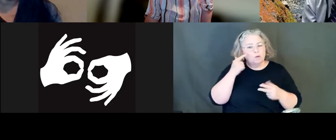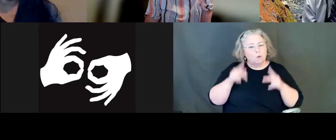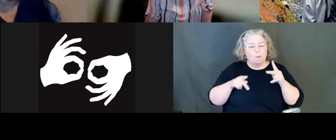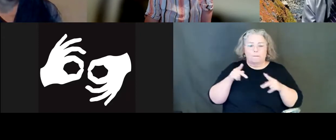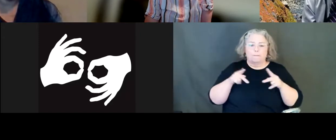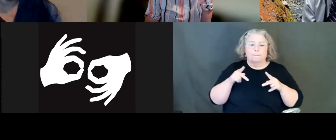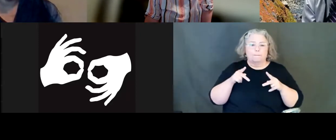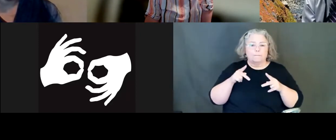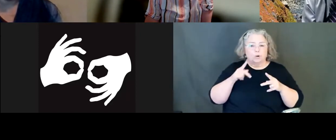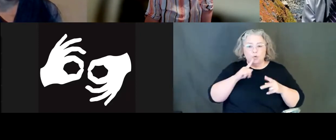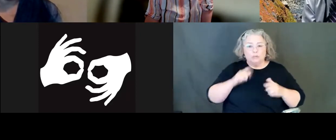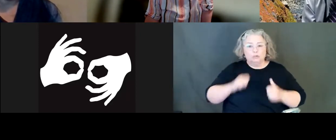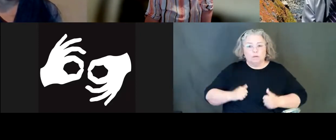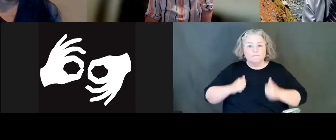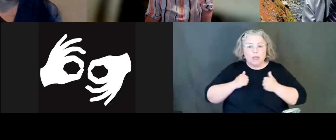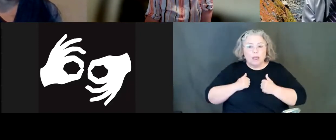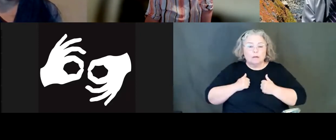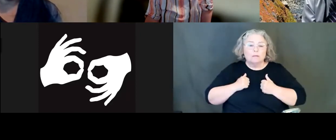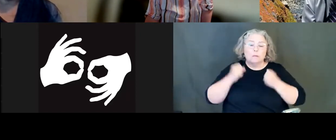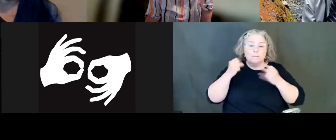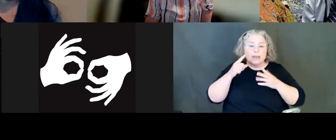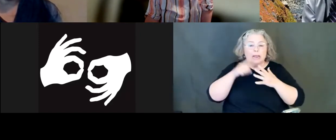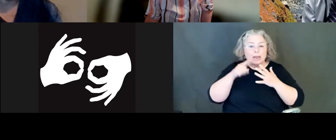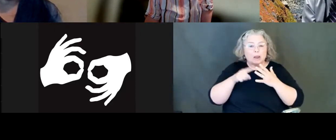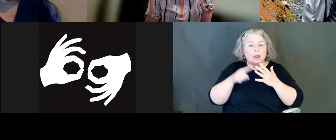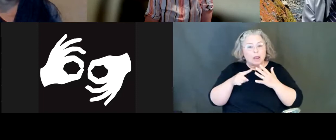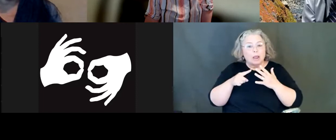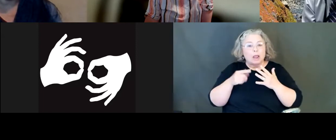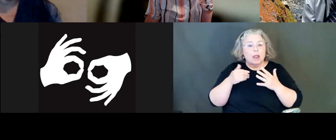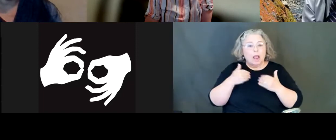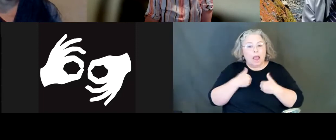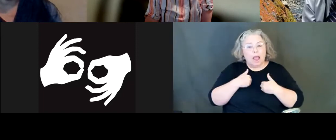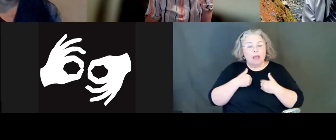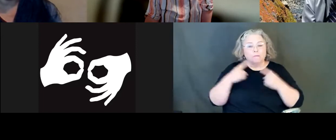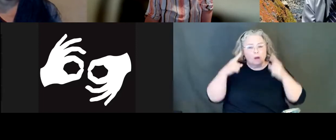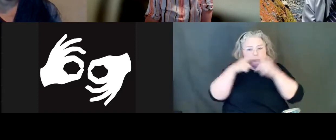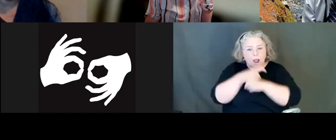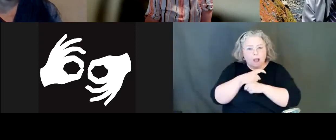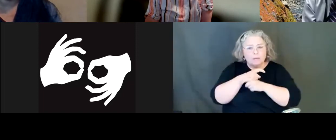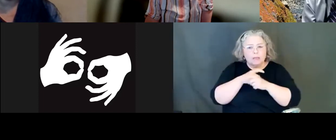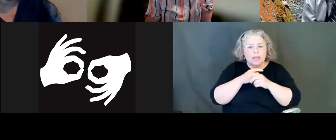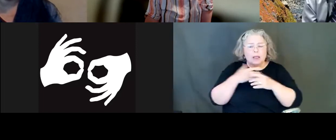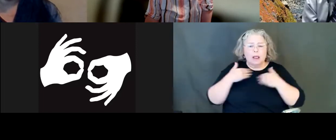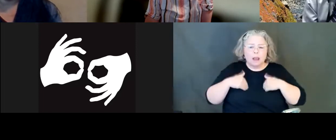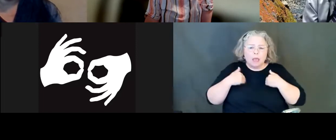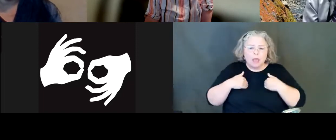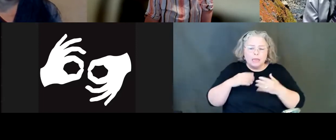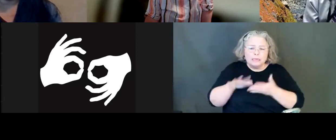end up surviving, many of them do end up with a lot of complications, lung